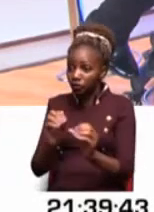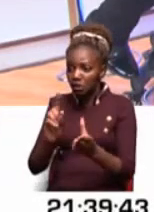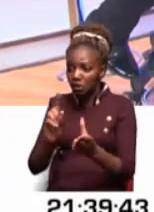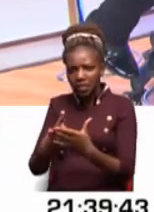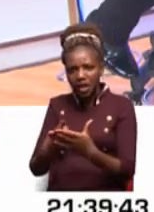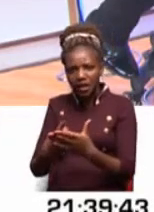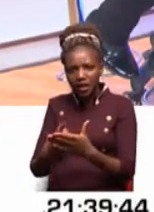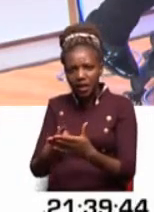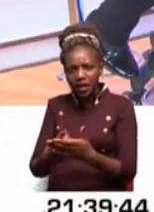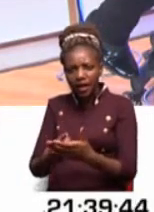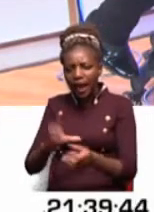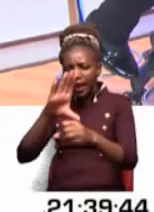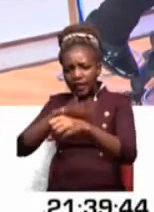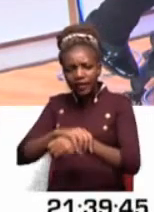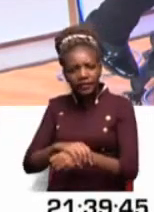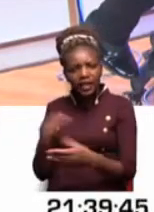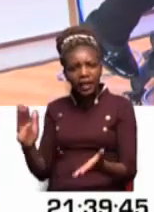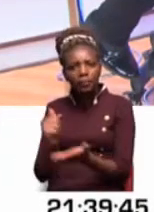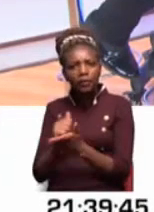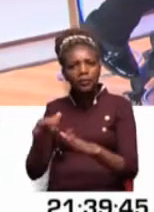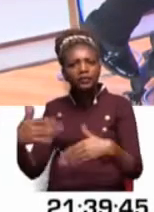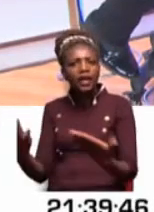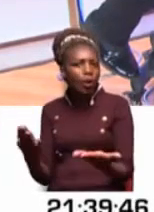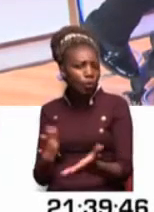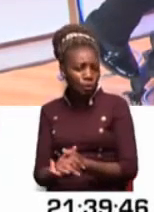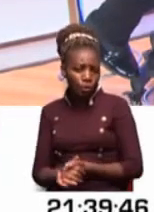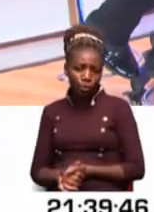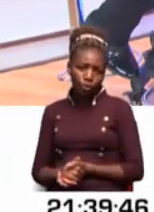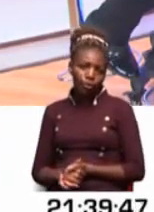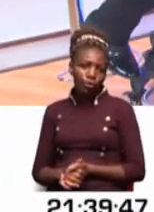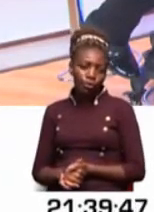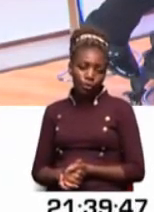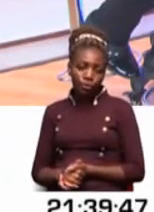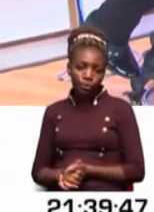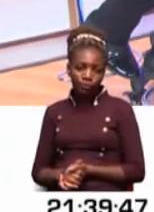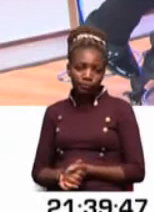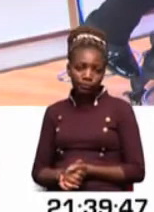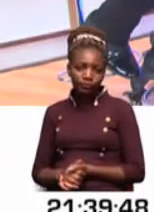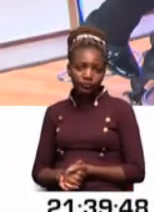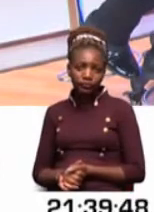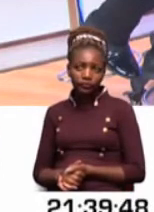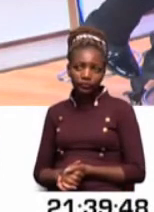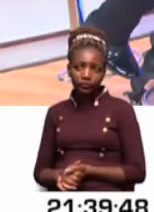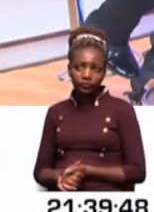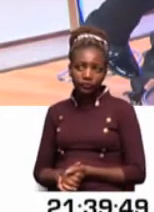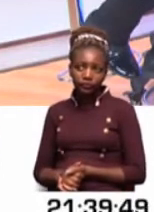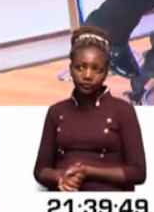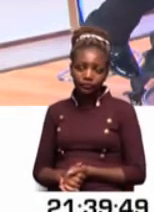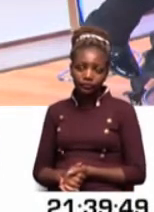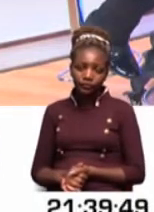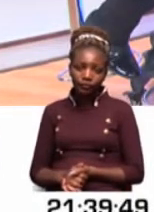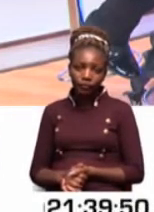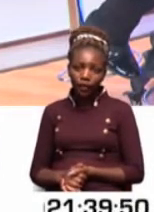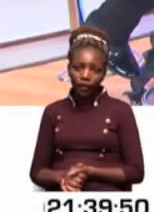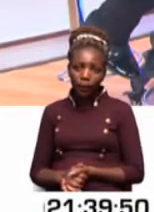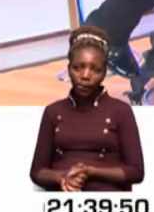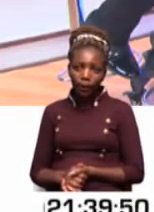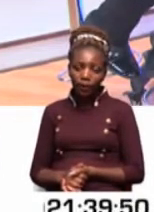a meaningful tender and supplying proper staff, even under the different things like the youth one, which is it called